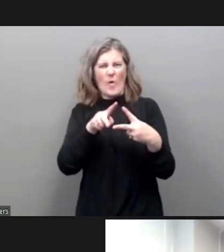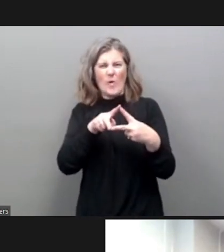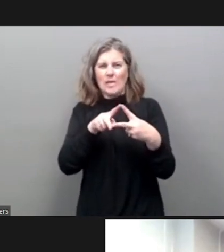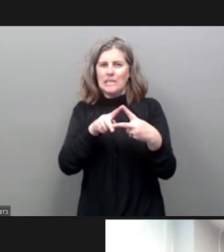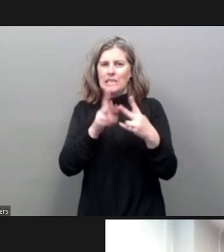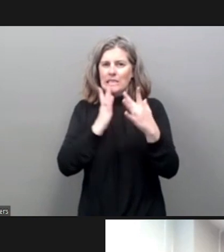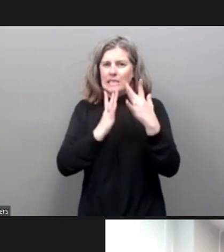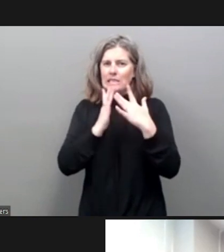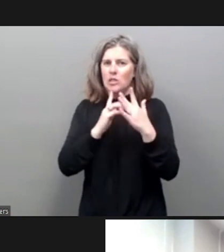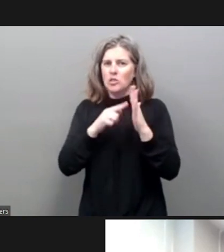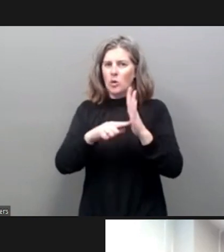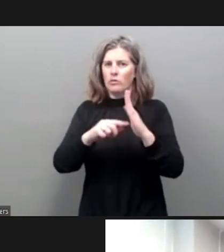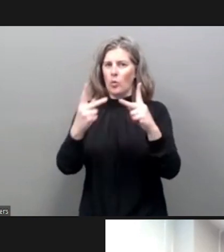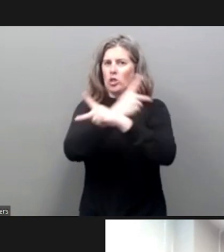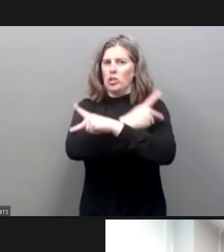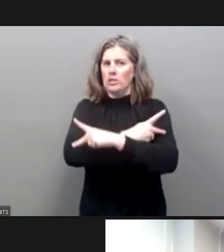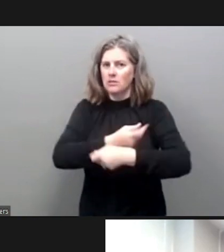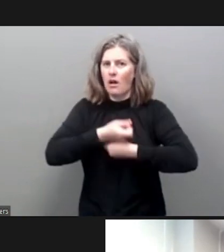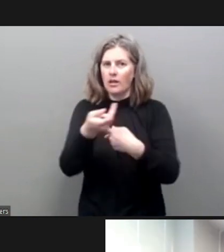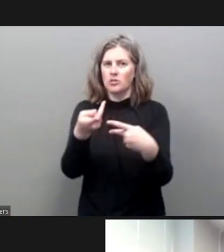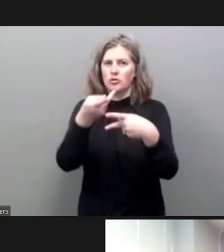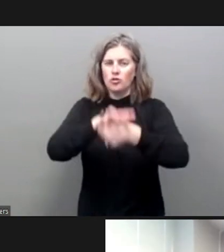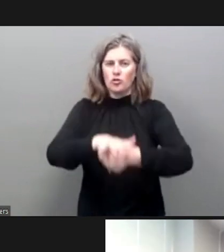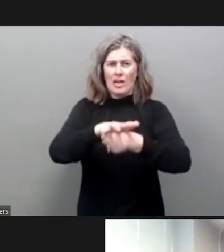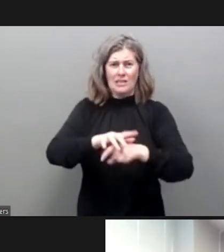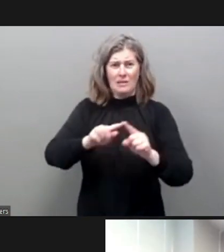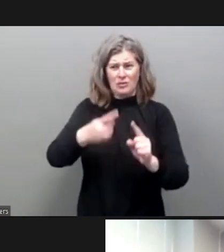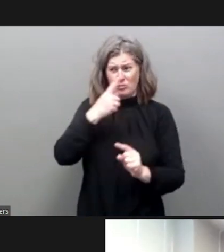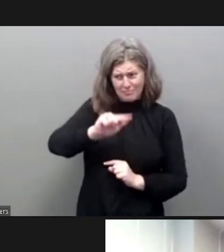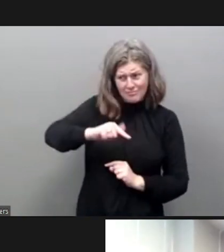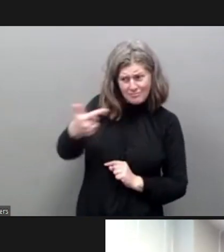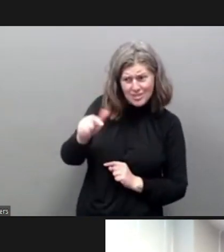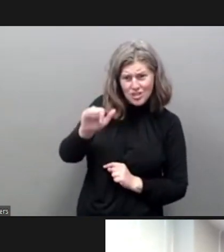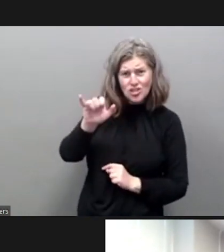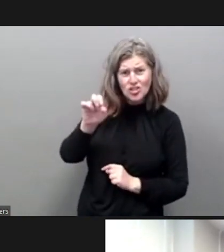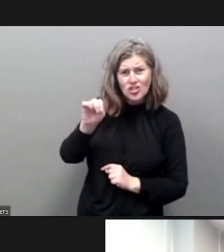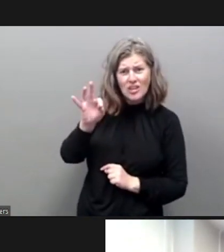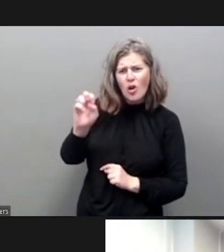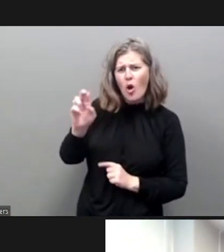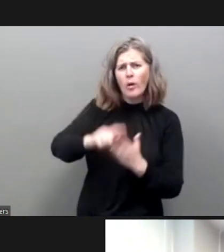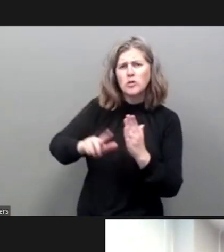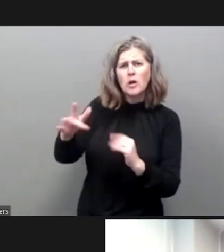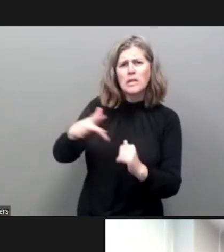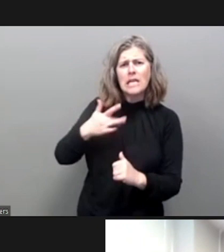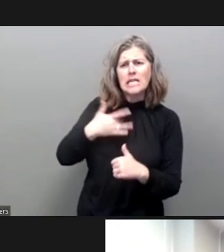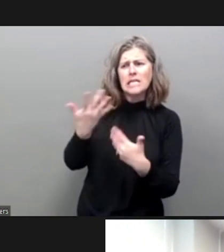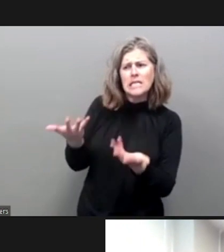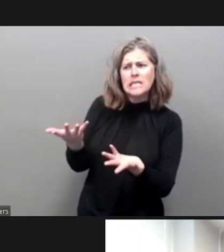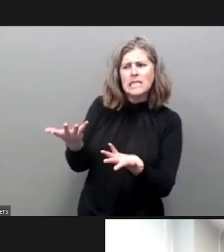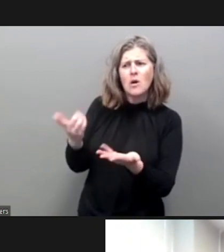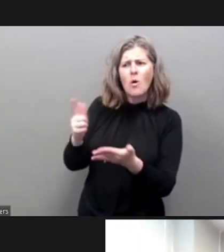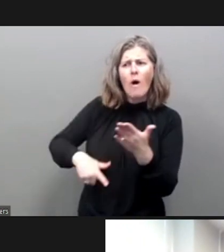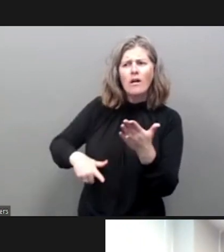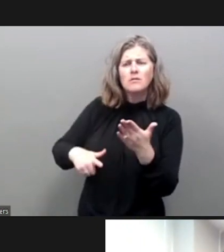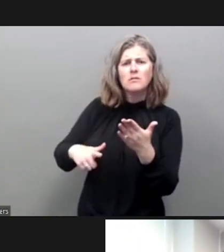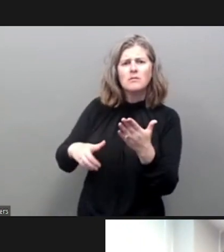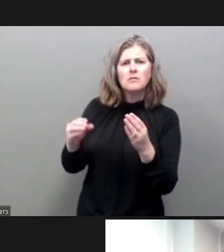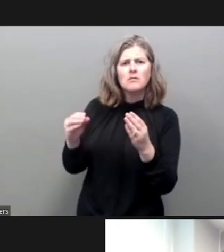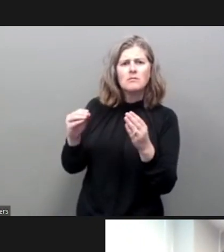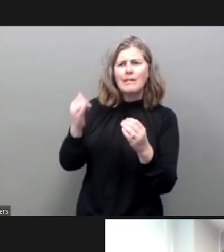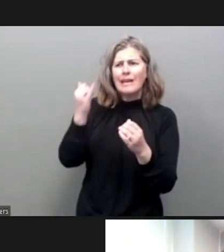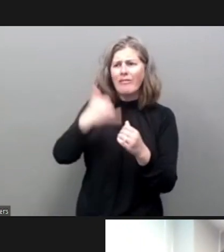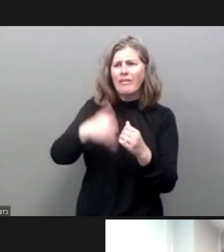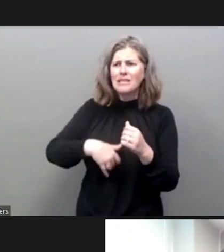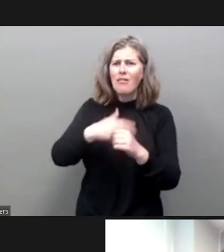also create stress as well. But Jennifer, what's your sense about how much longer, or whether this